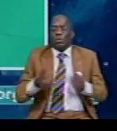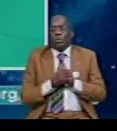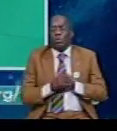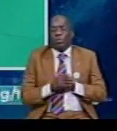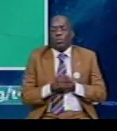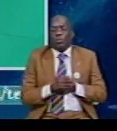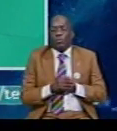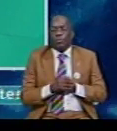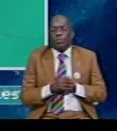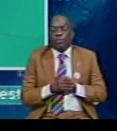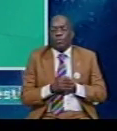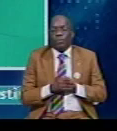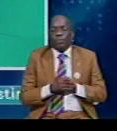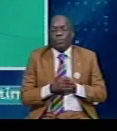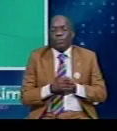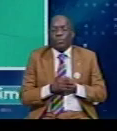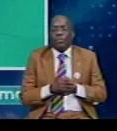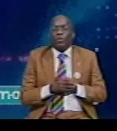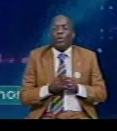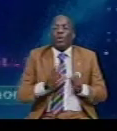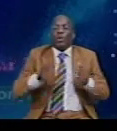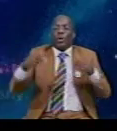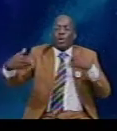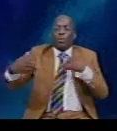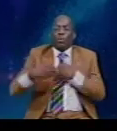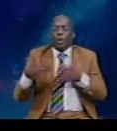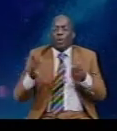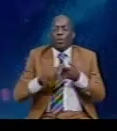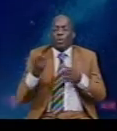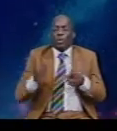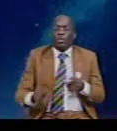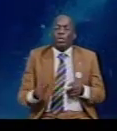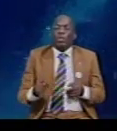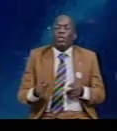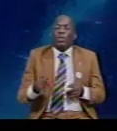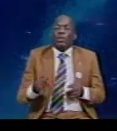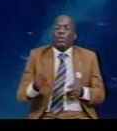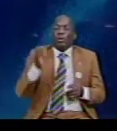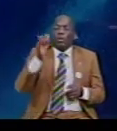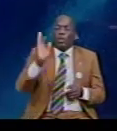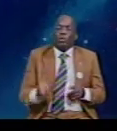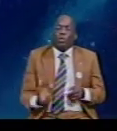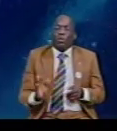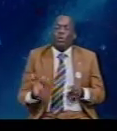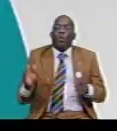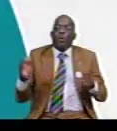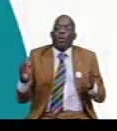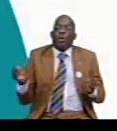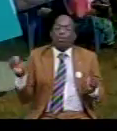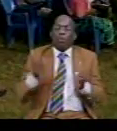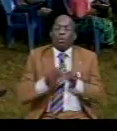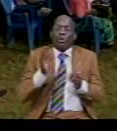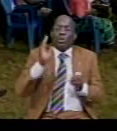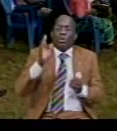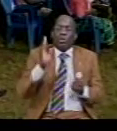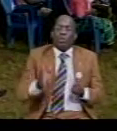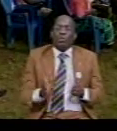Turn to the moderating overseer. There is more to come. More testimonies later.